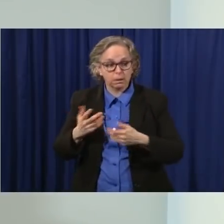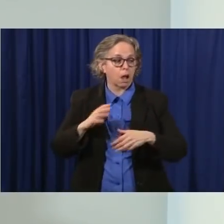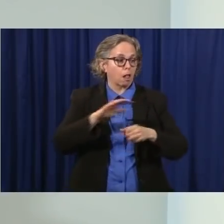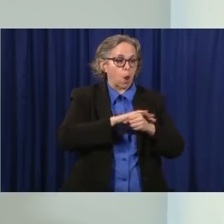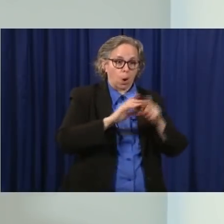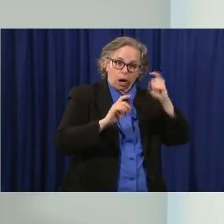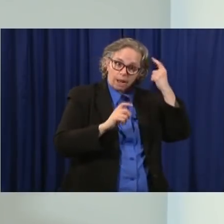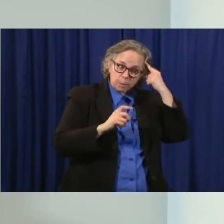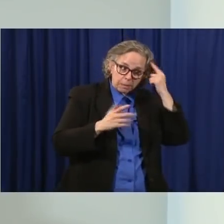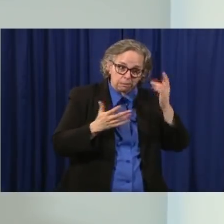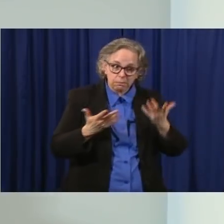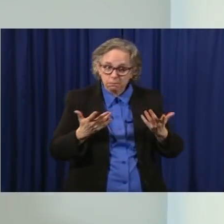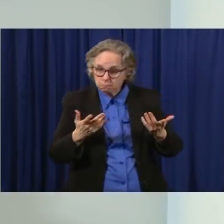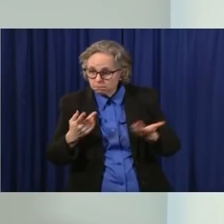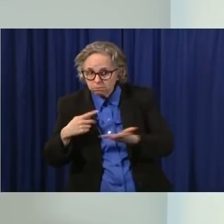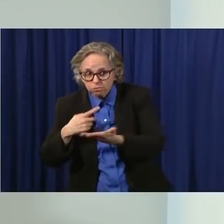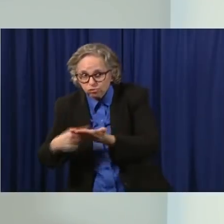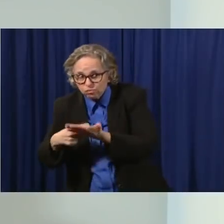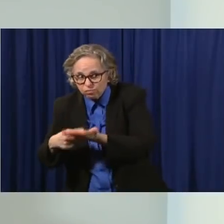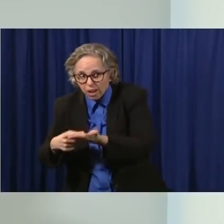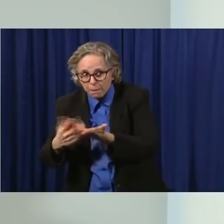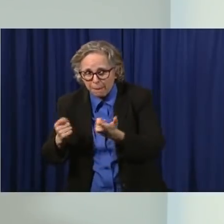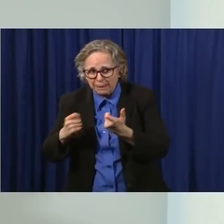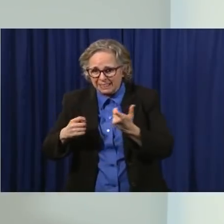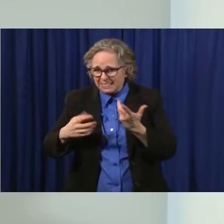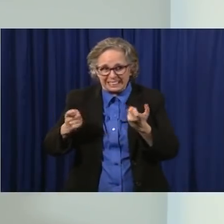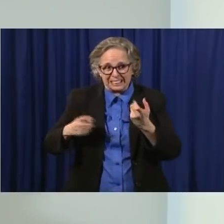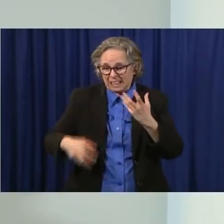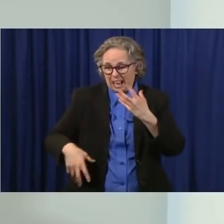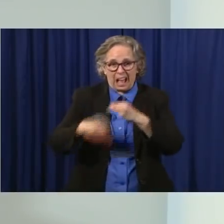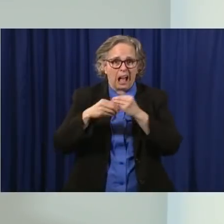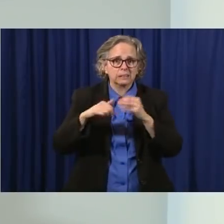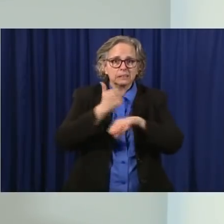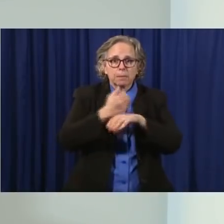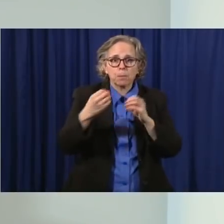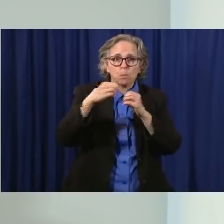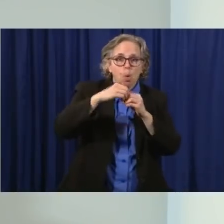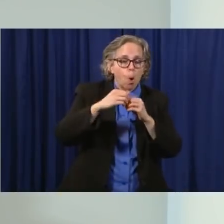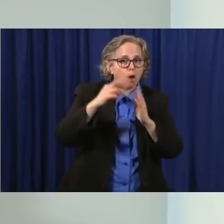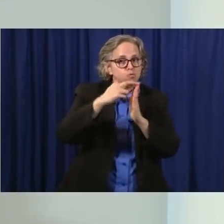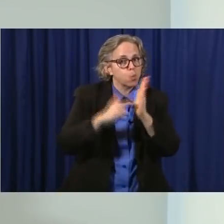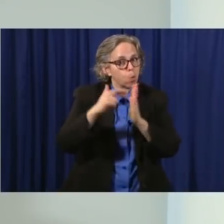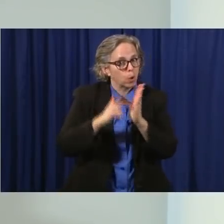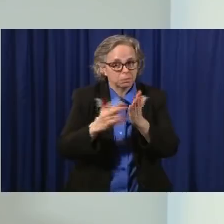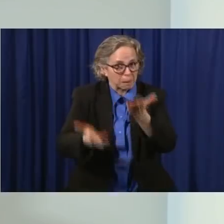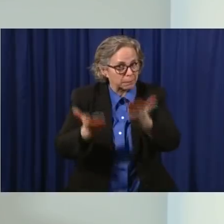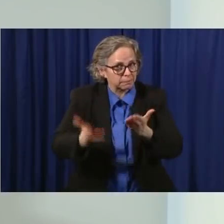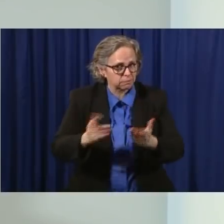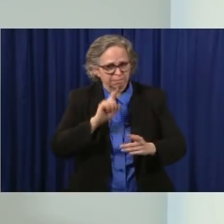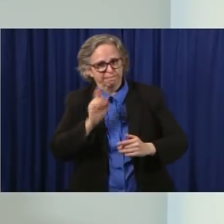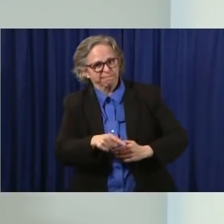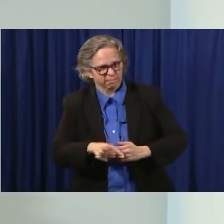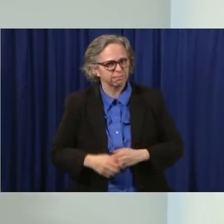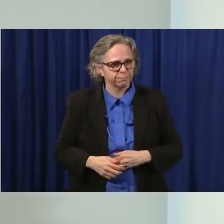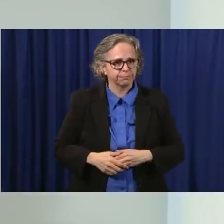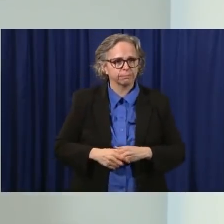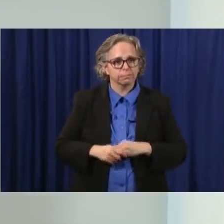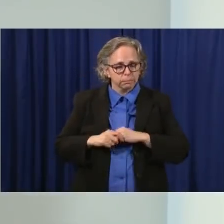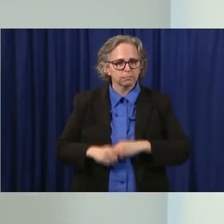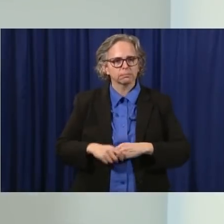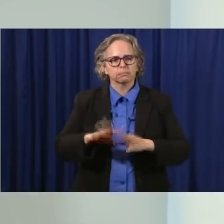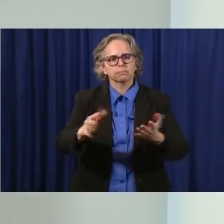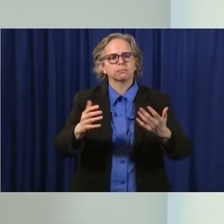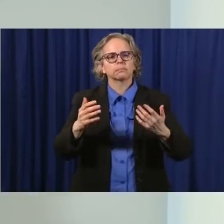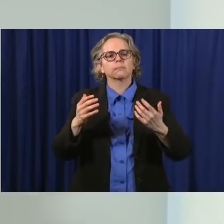adding or extending regulations as it relates to this in time frame for opening or not opening at all. But they